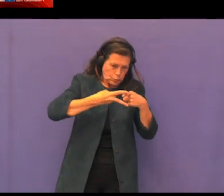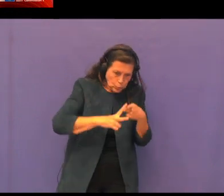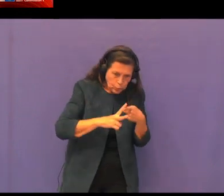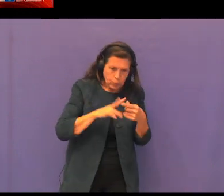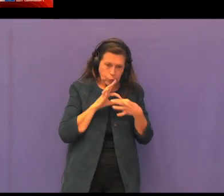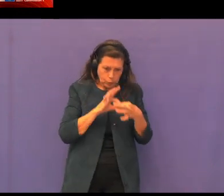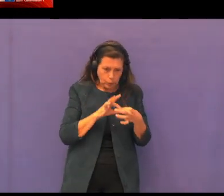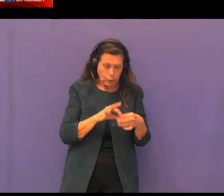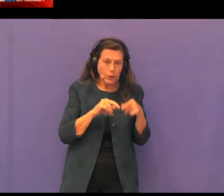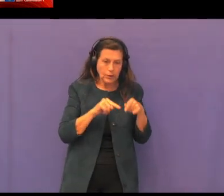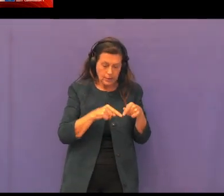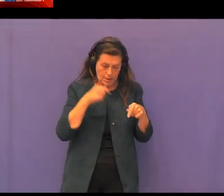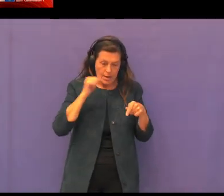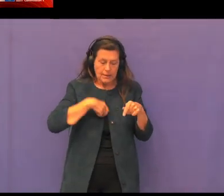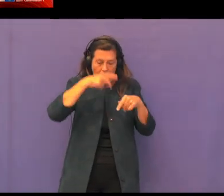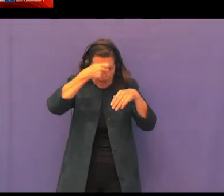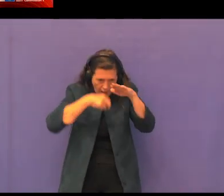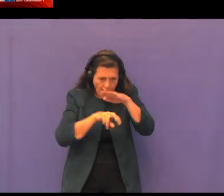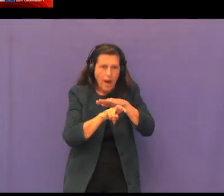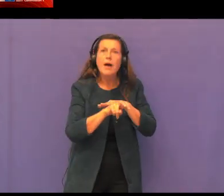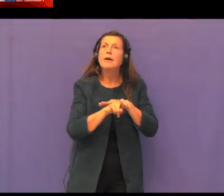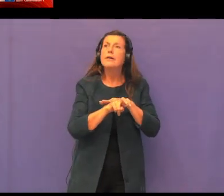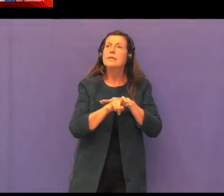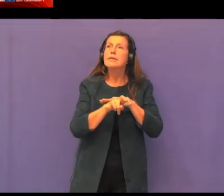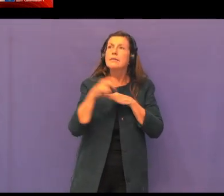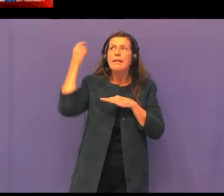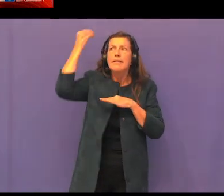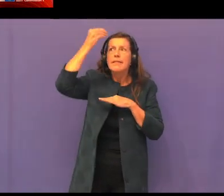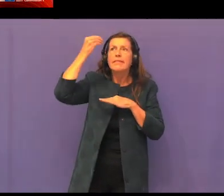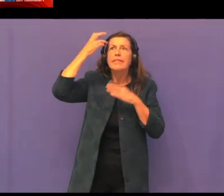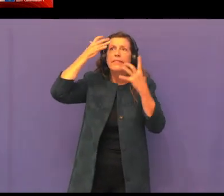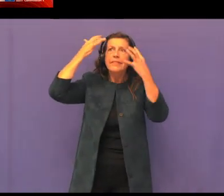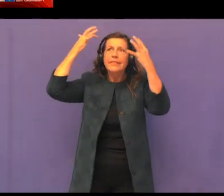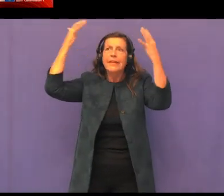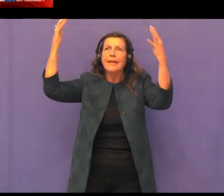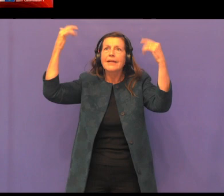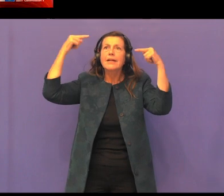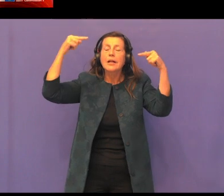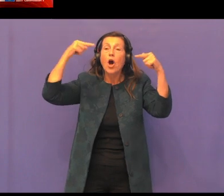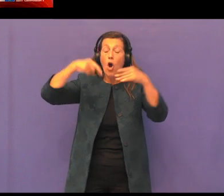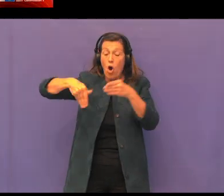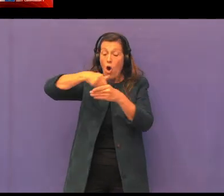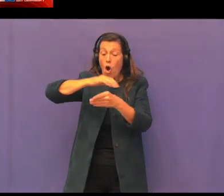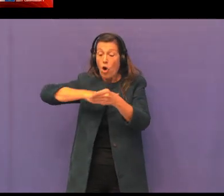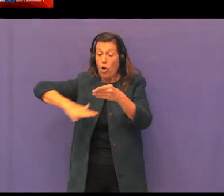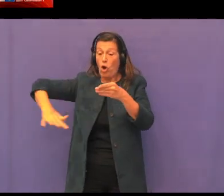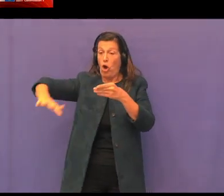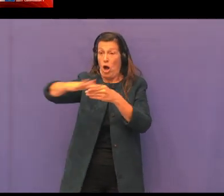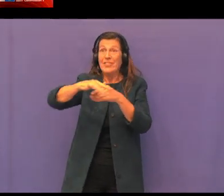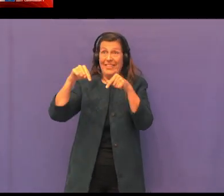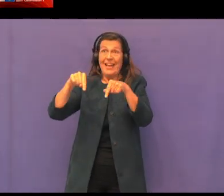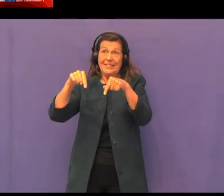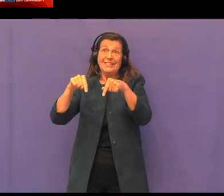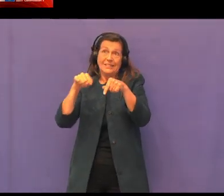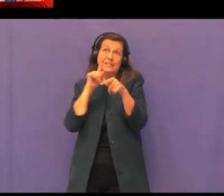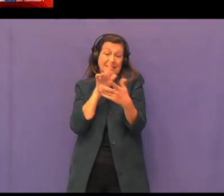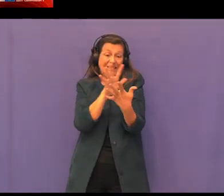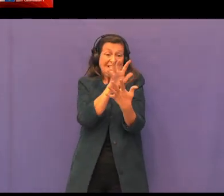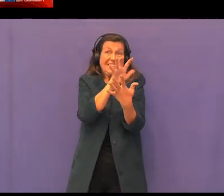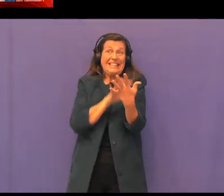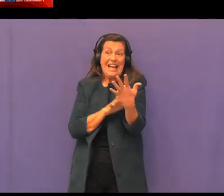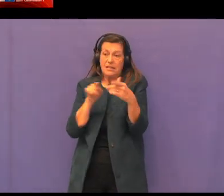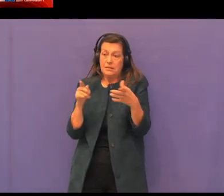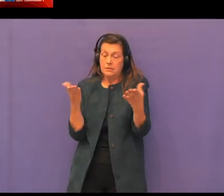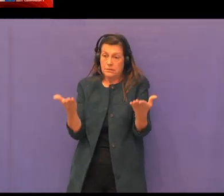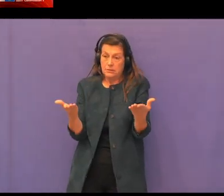our texts and how we might, in all kinds of both plausible but also implausible ways, think about